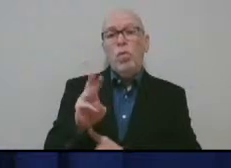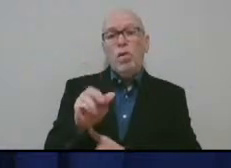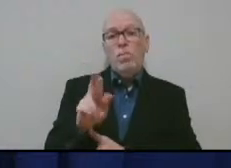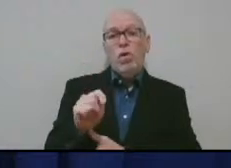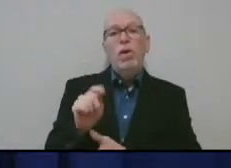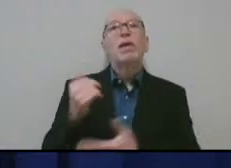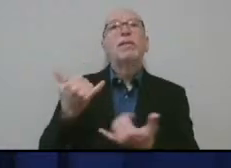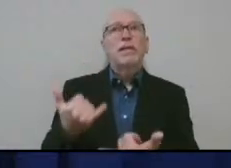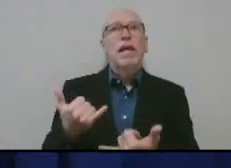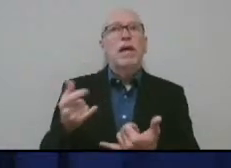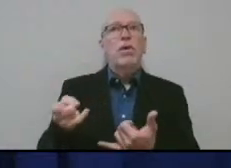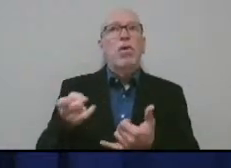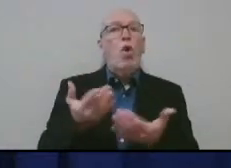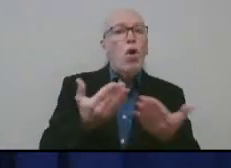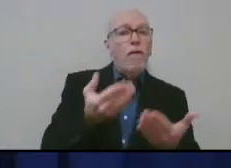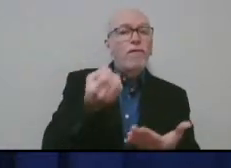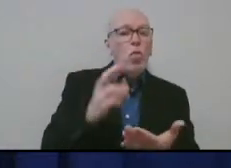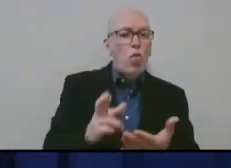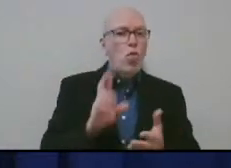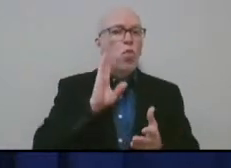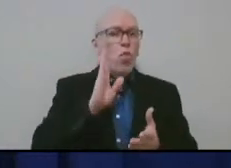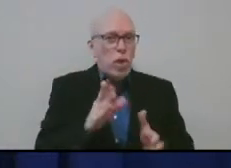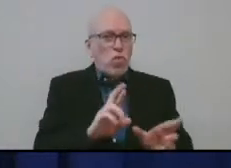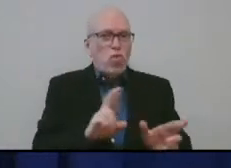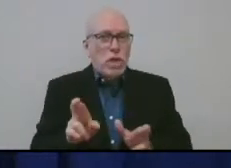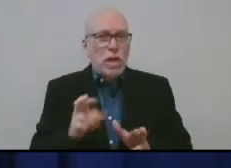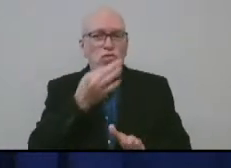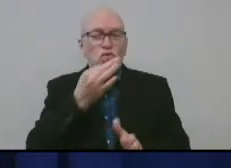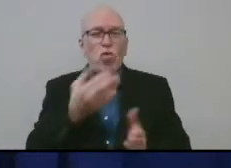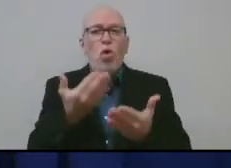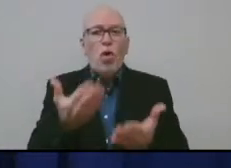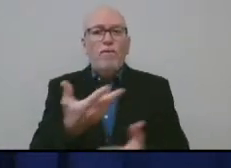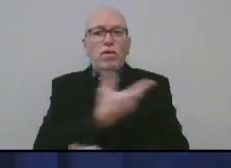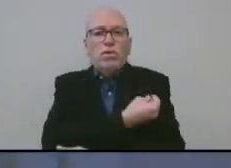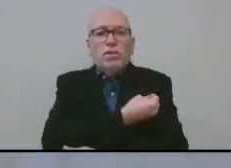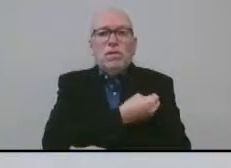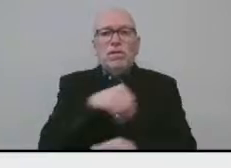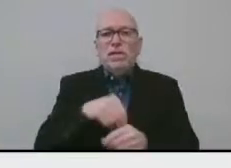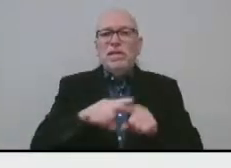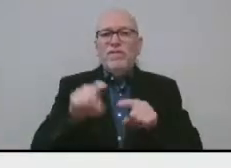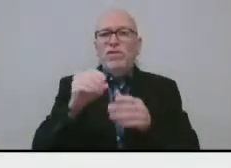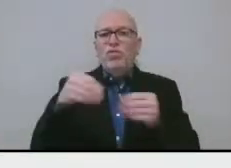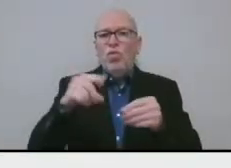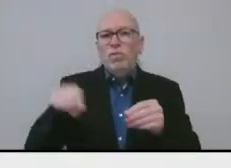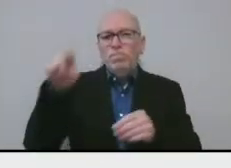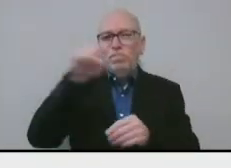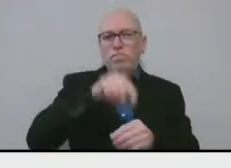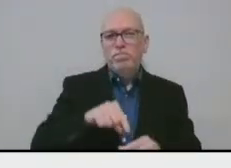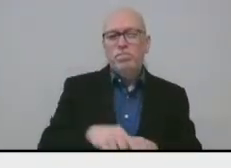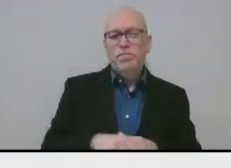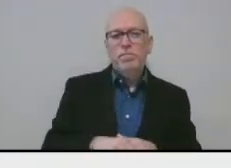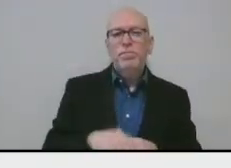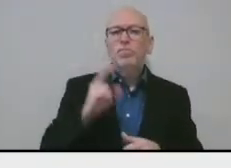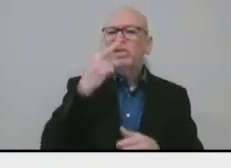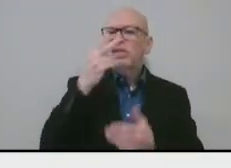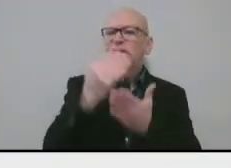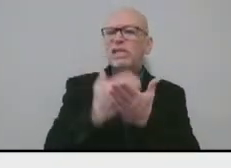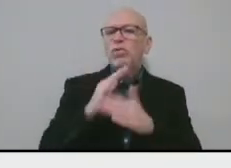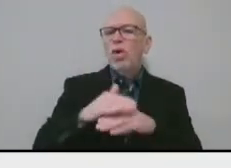or are preparing to do so at select stores throughout the state. You will see these locations listed on our map